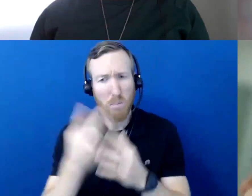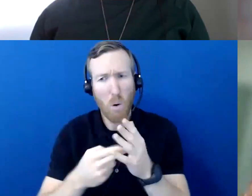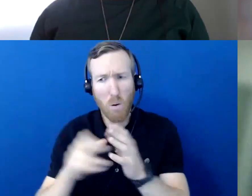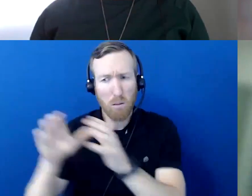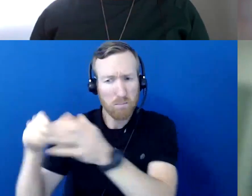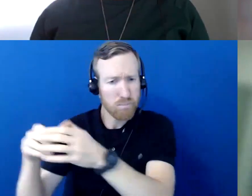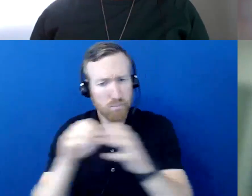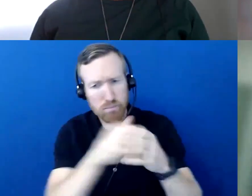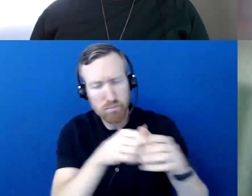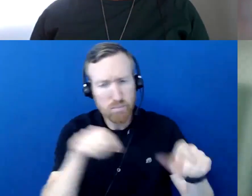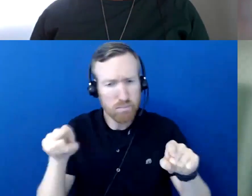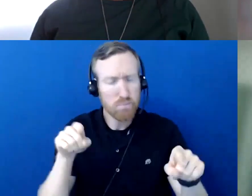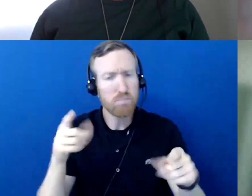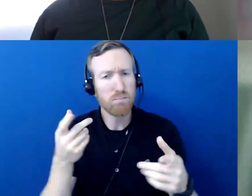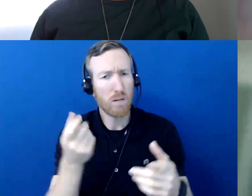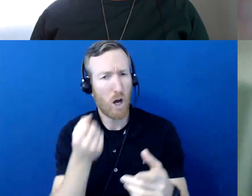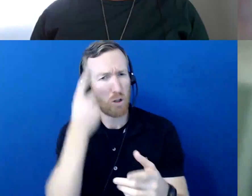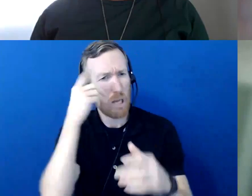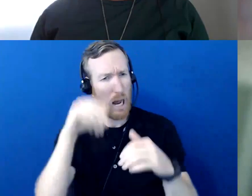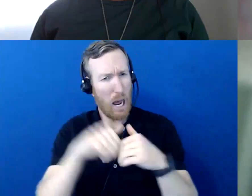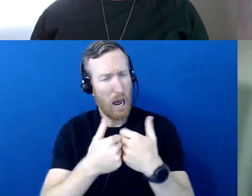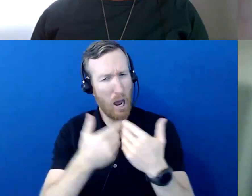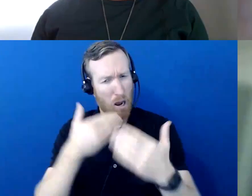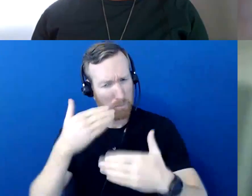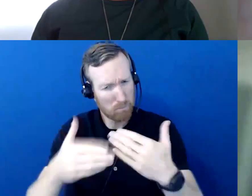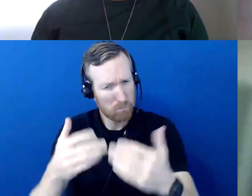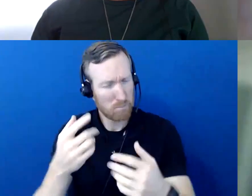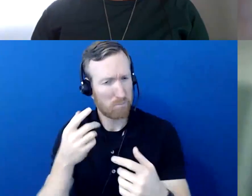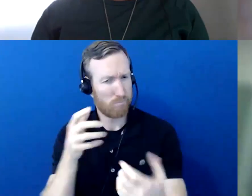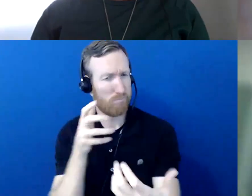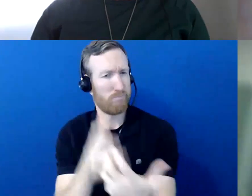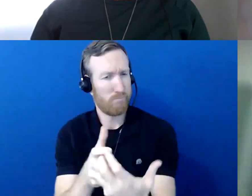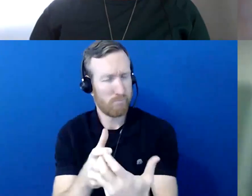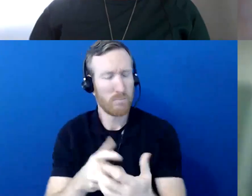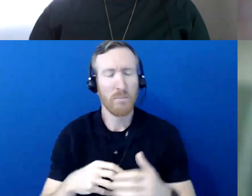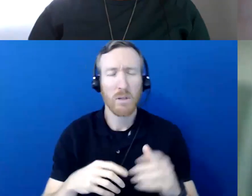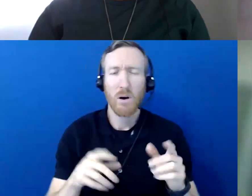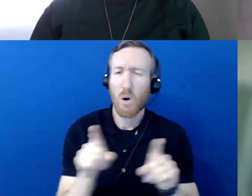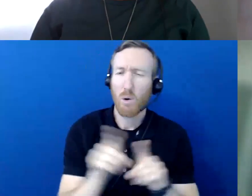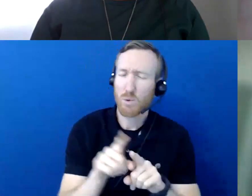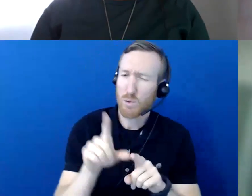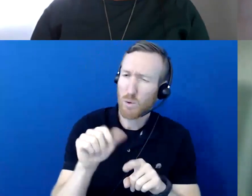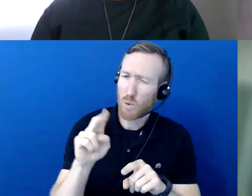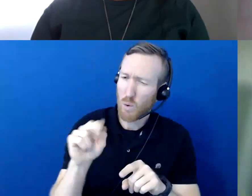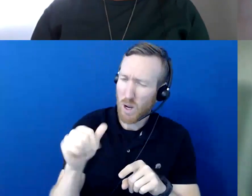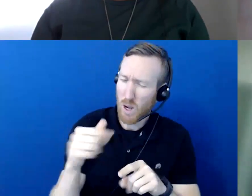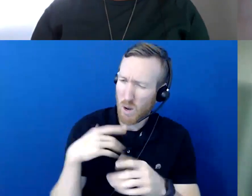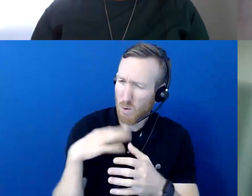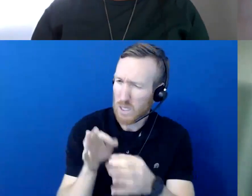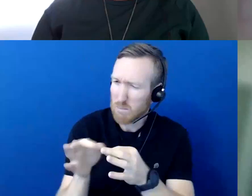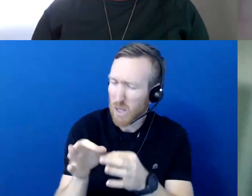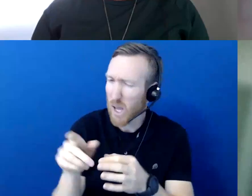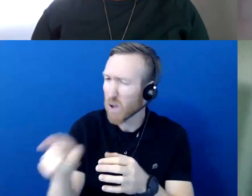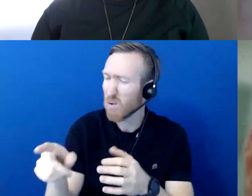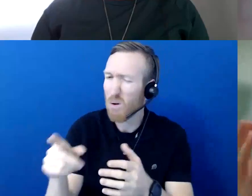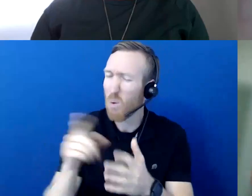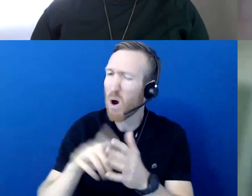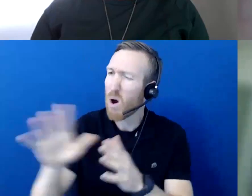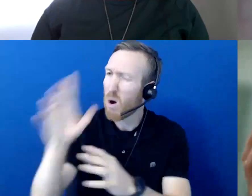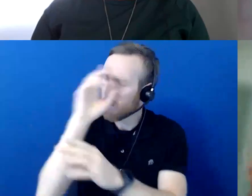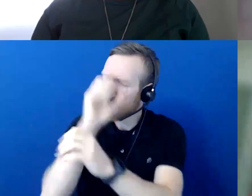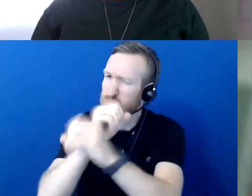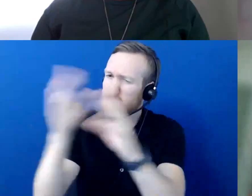of getting to yes. And I wanted you to explain a little bit more, Luna, about how you see the passport as